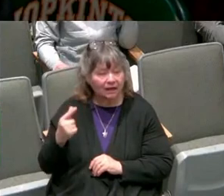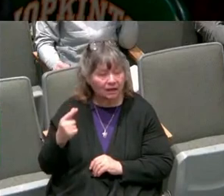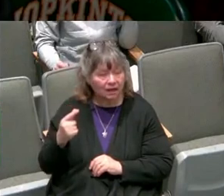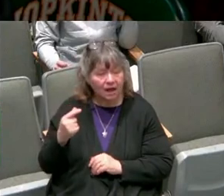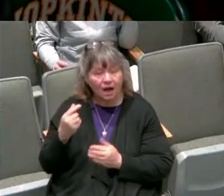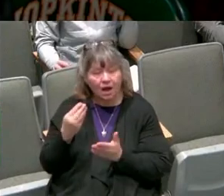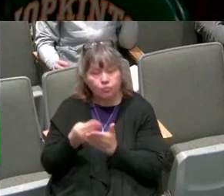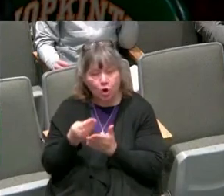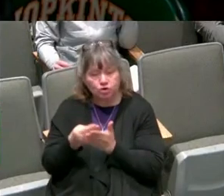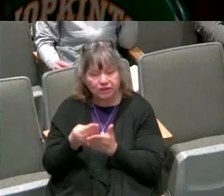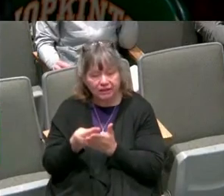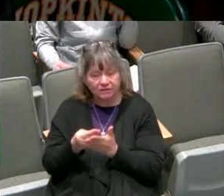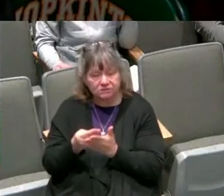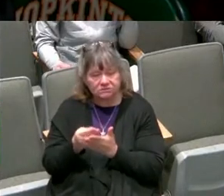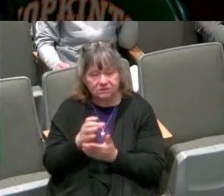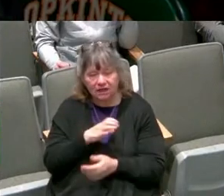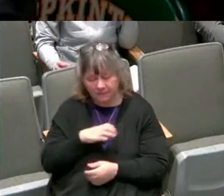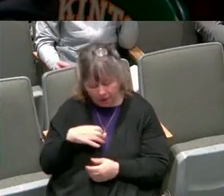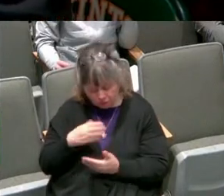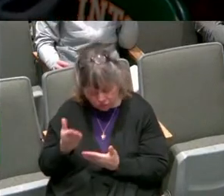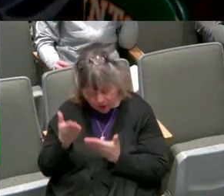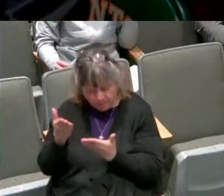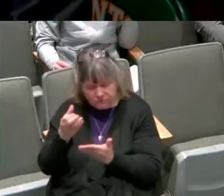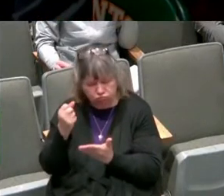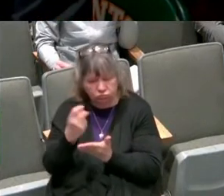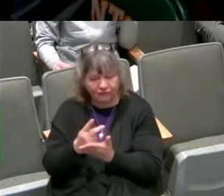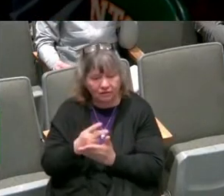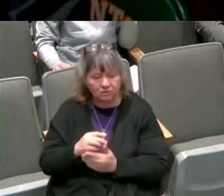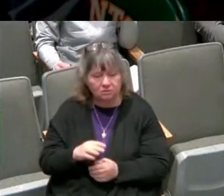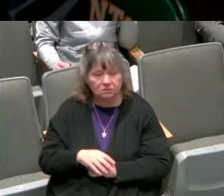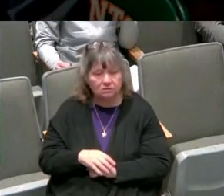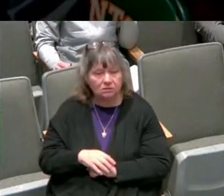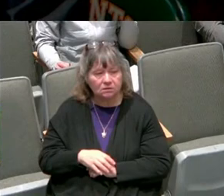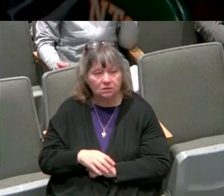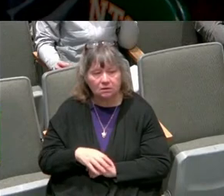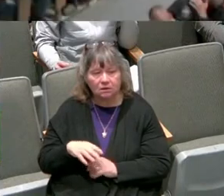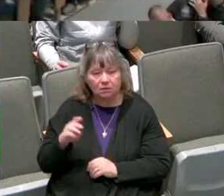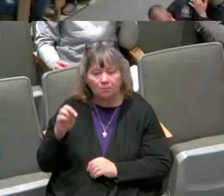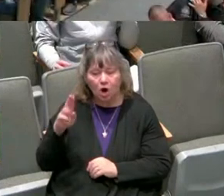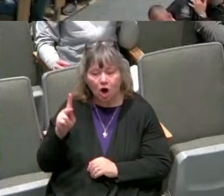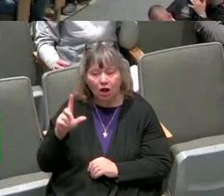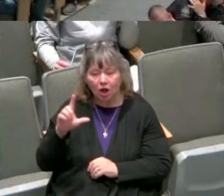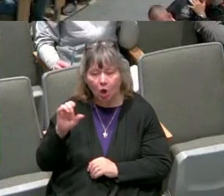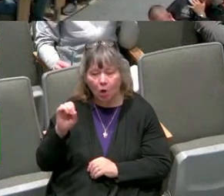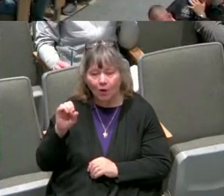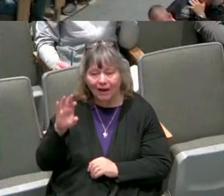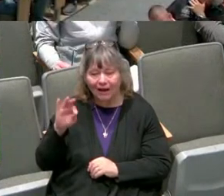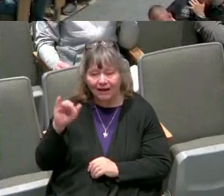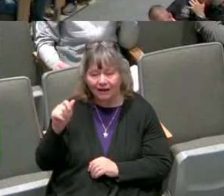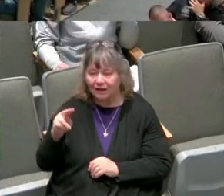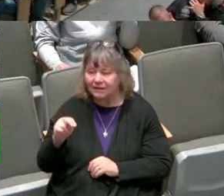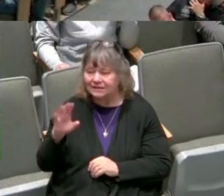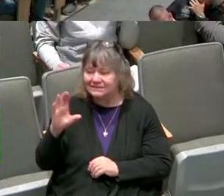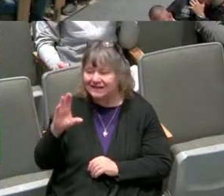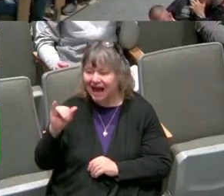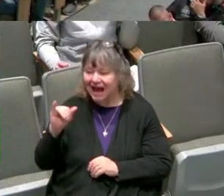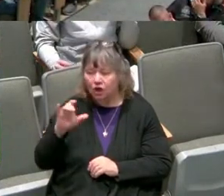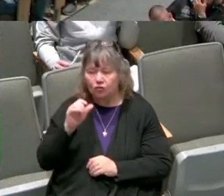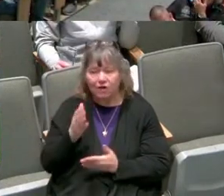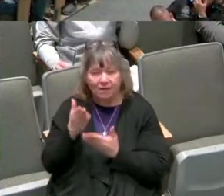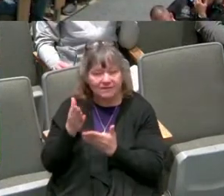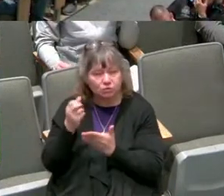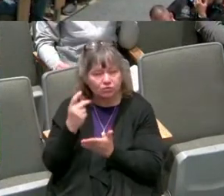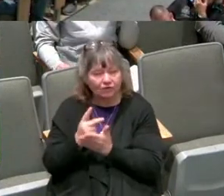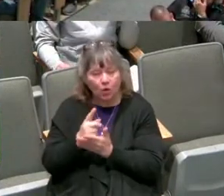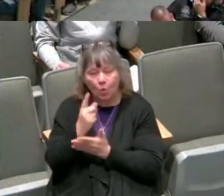appropriation committee Mike Manning recommends approval thank you again cic recommends approval on items 1 through